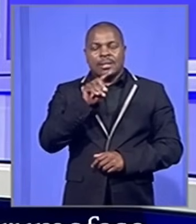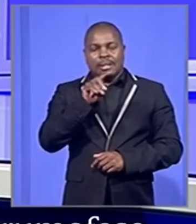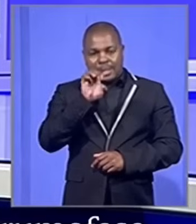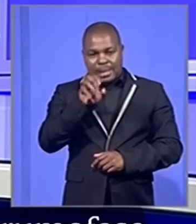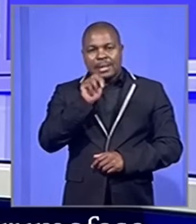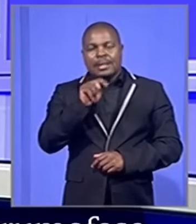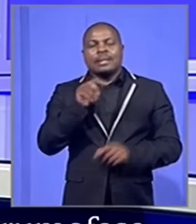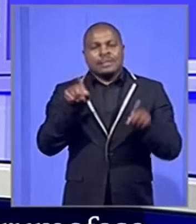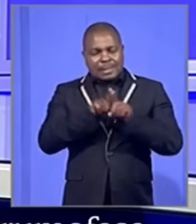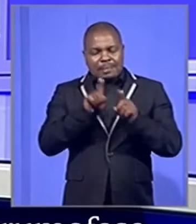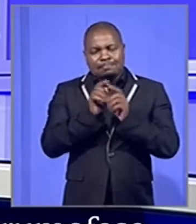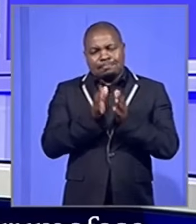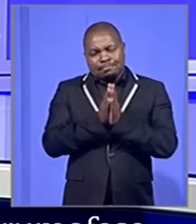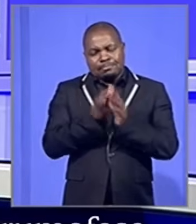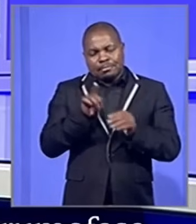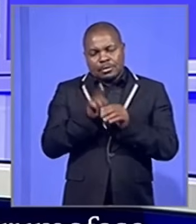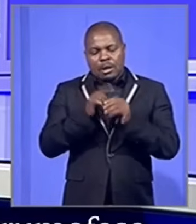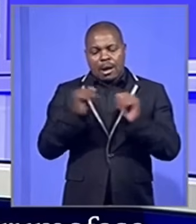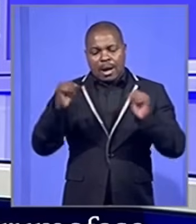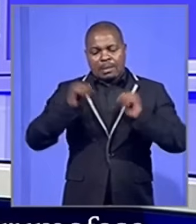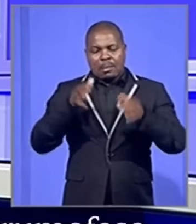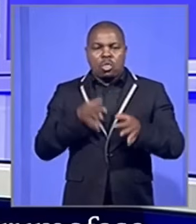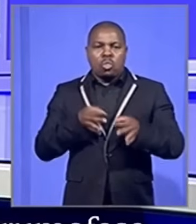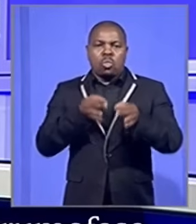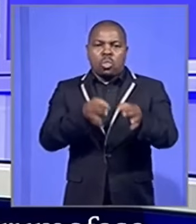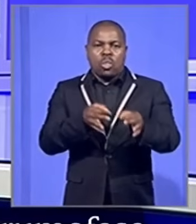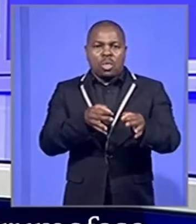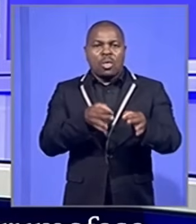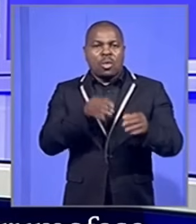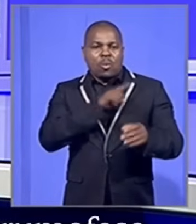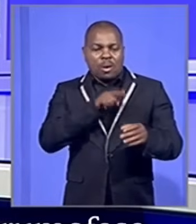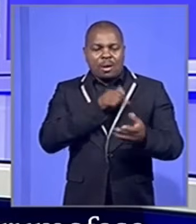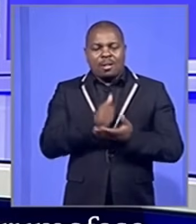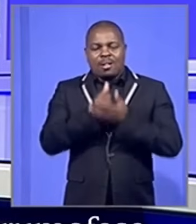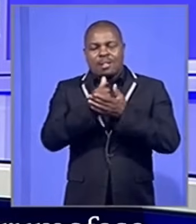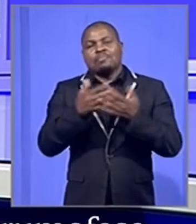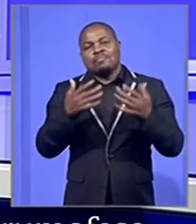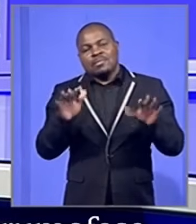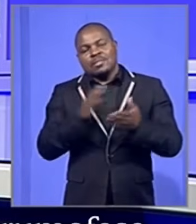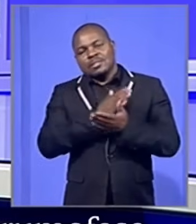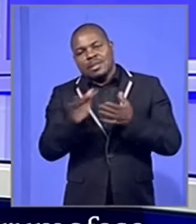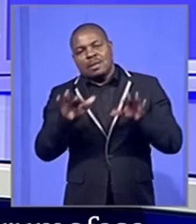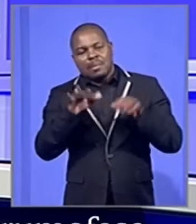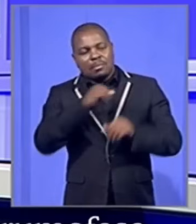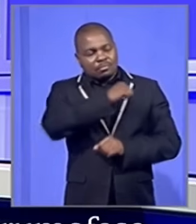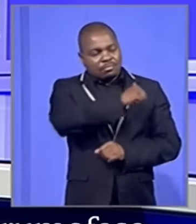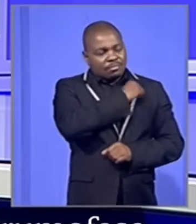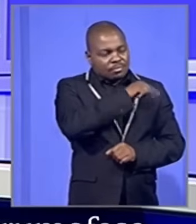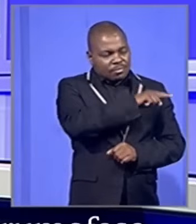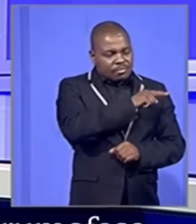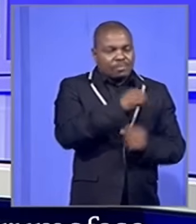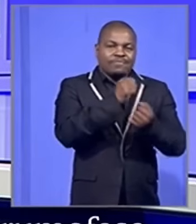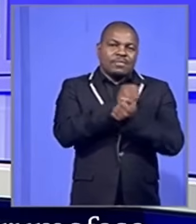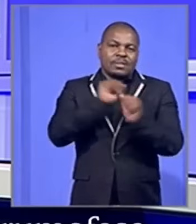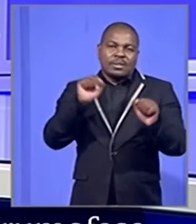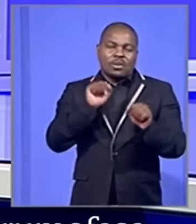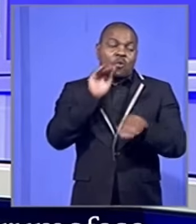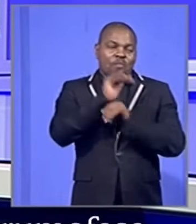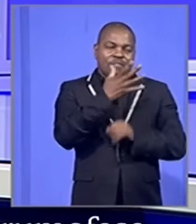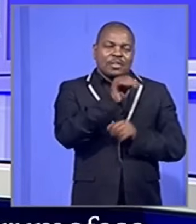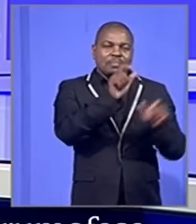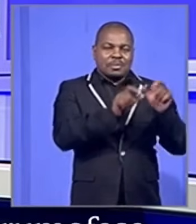go katološwa ga tumelelano yeo e bilego le seabe sa go lokollwa ga bathupša ba go feta 50